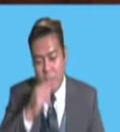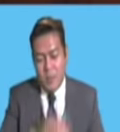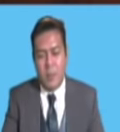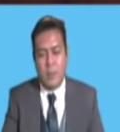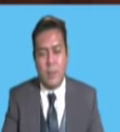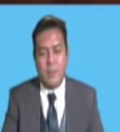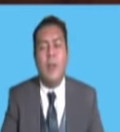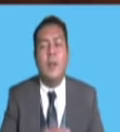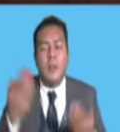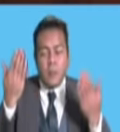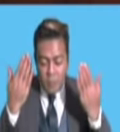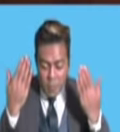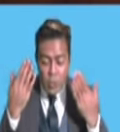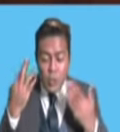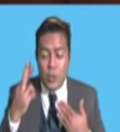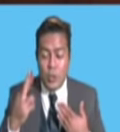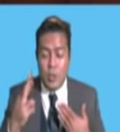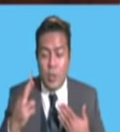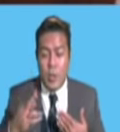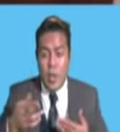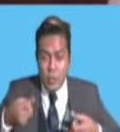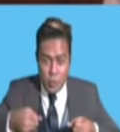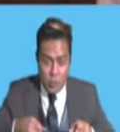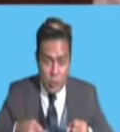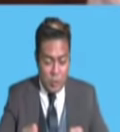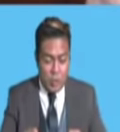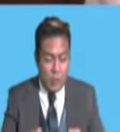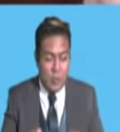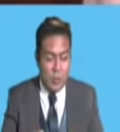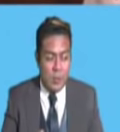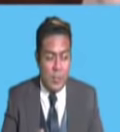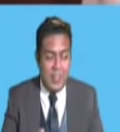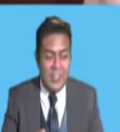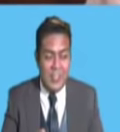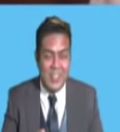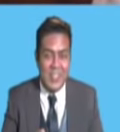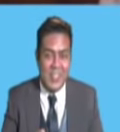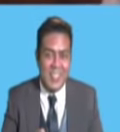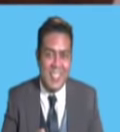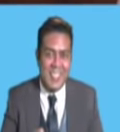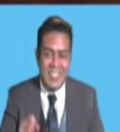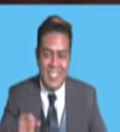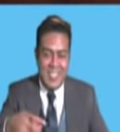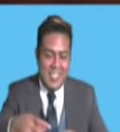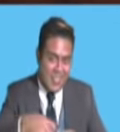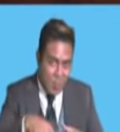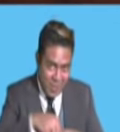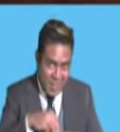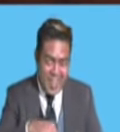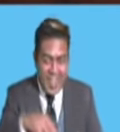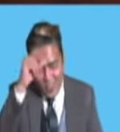Itoke. Honorable Speaker, sir, our strategic priorities are related to inspiring good governance within Itoke institutions